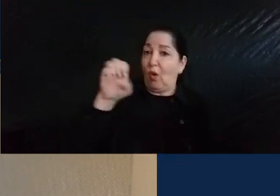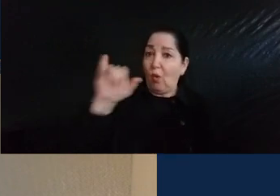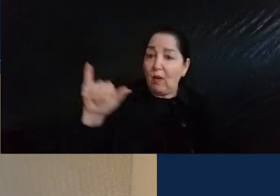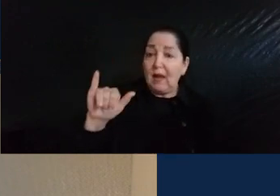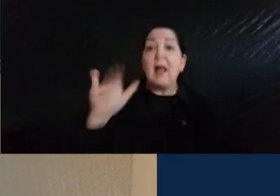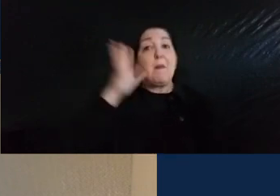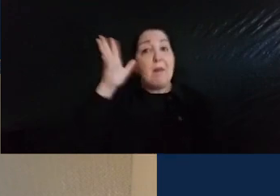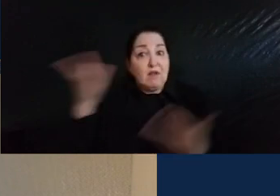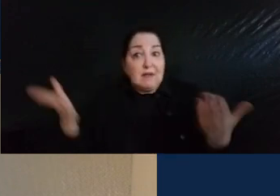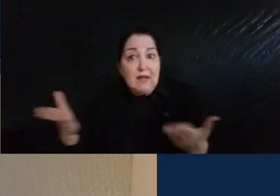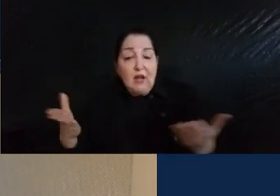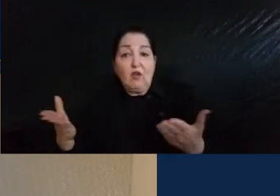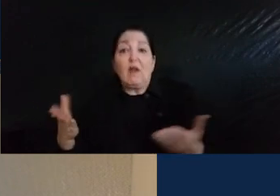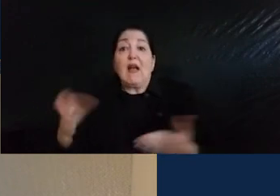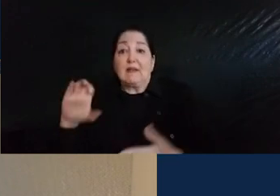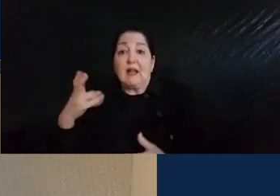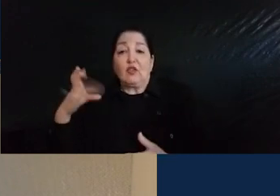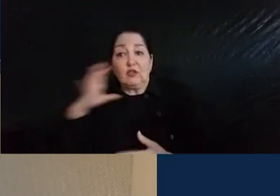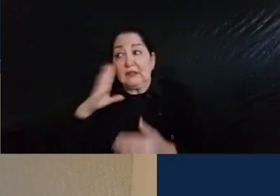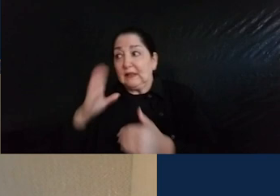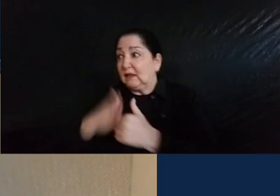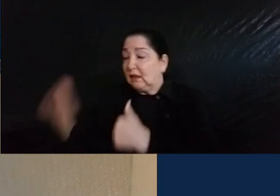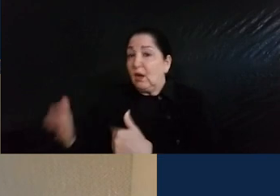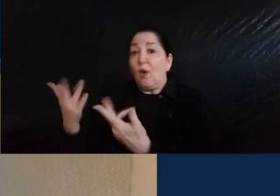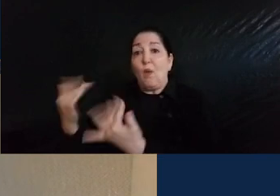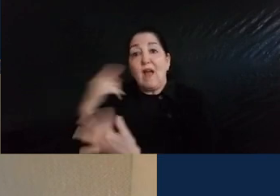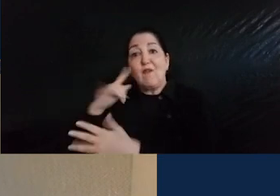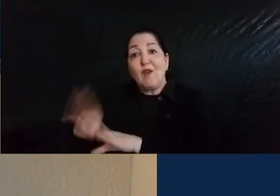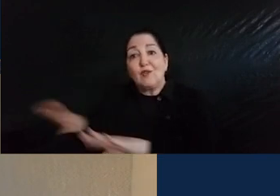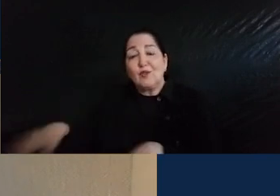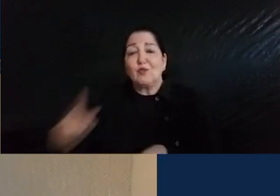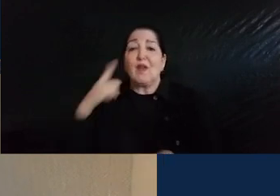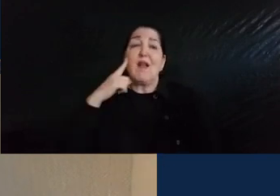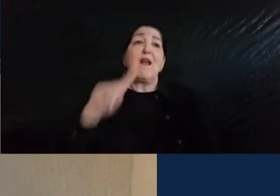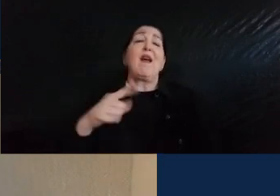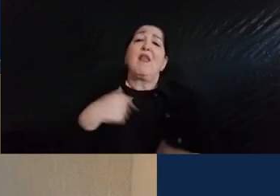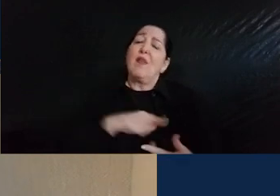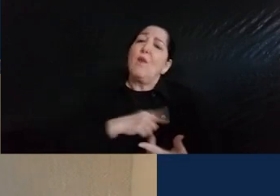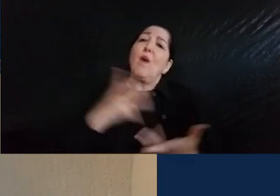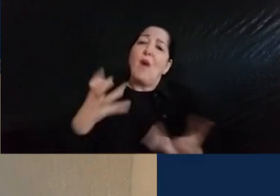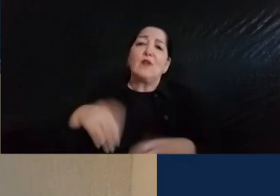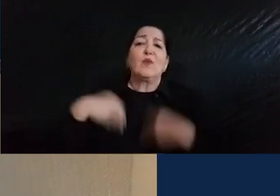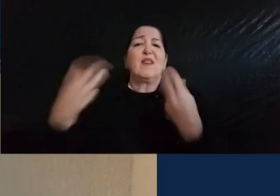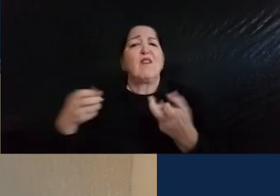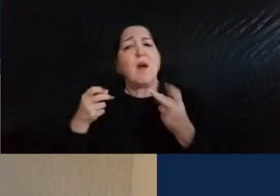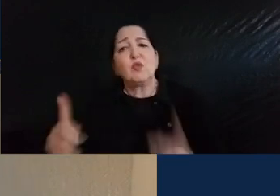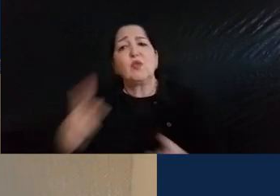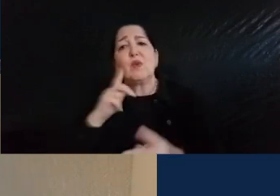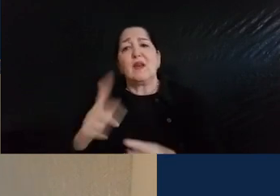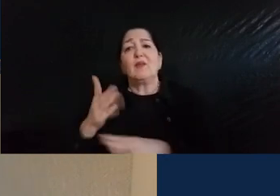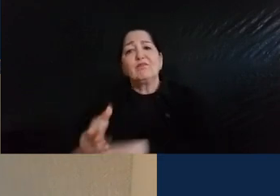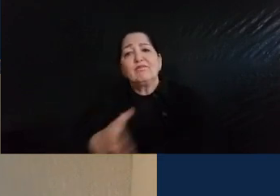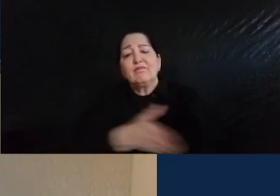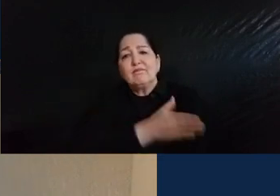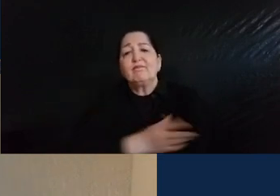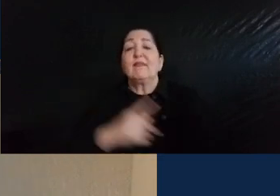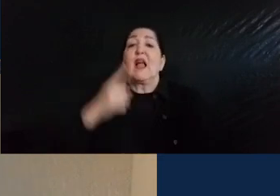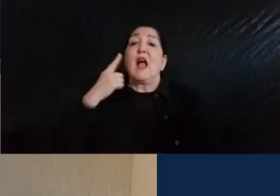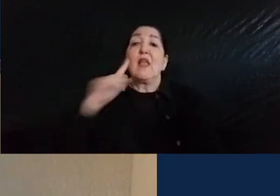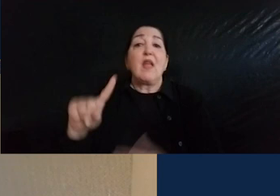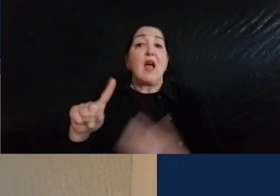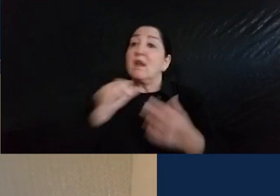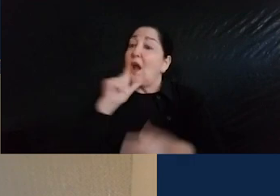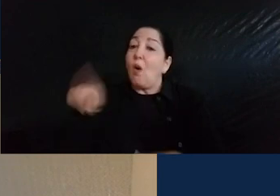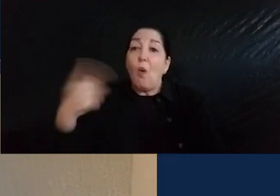an opportunity to continue to learn and communicate. And it's not only parents with kids, it's all people who are hard